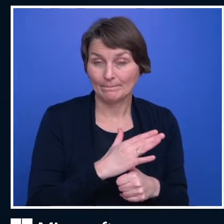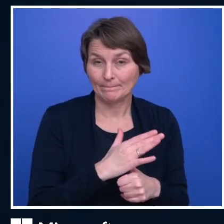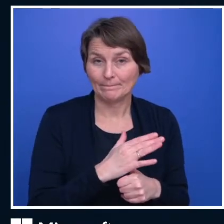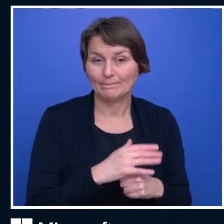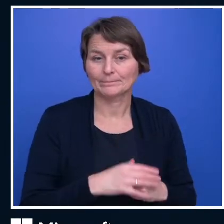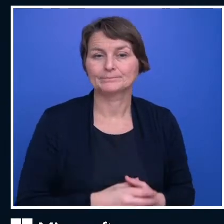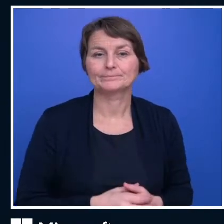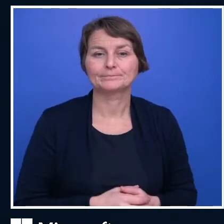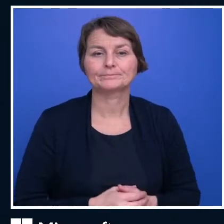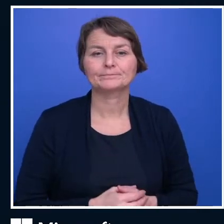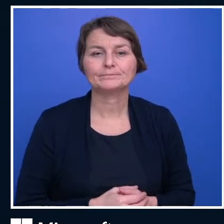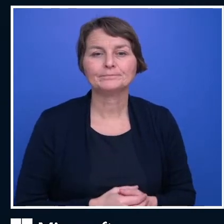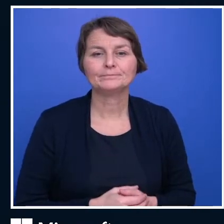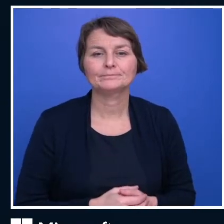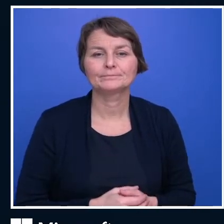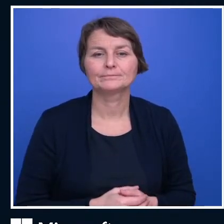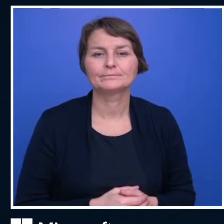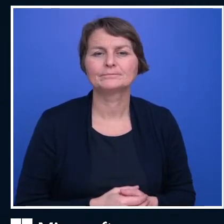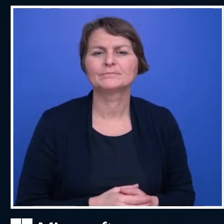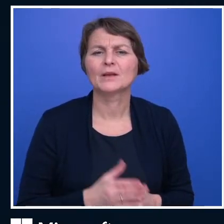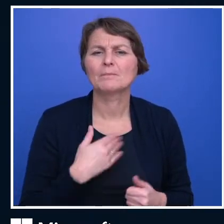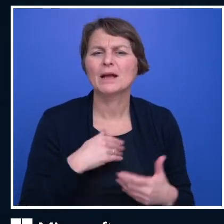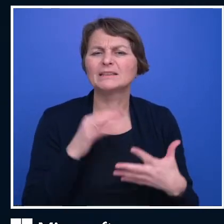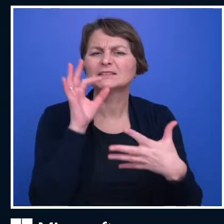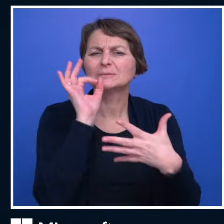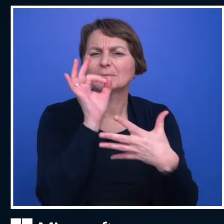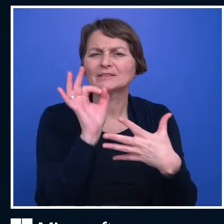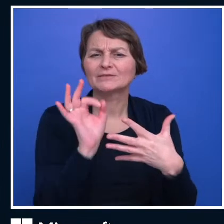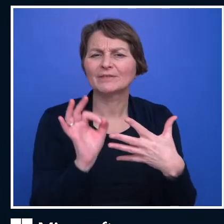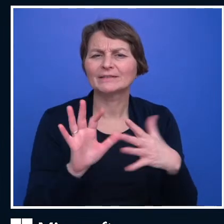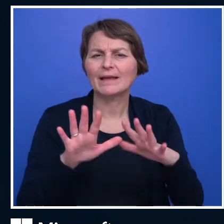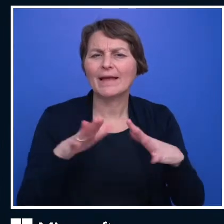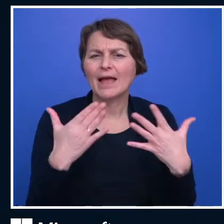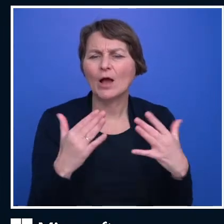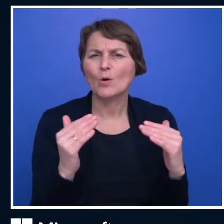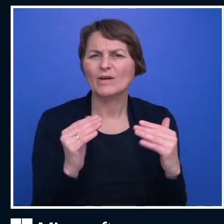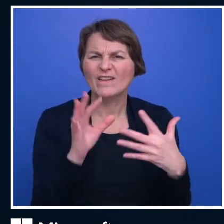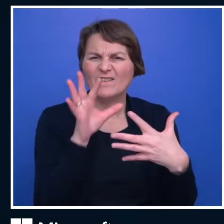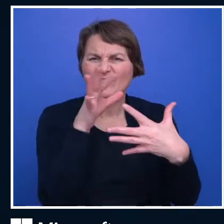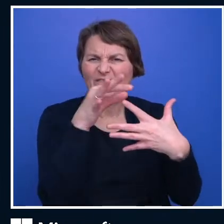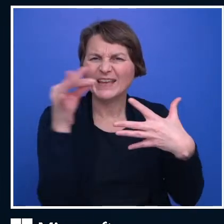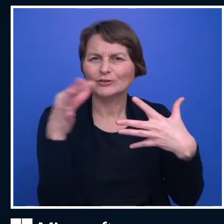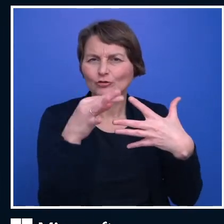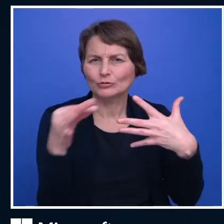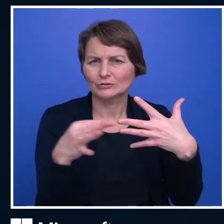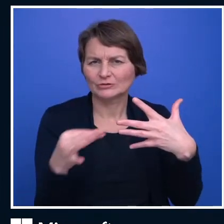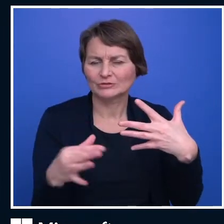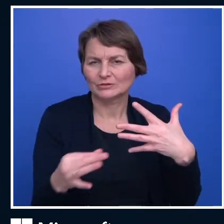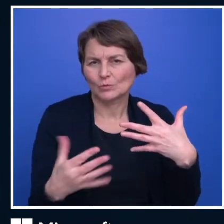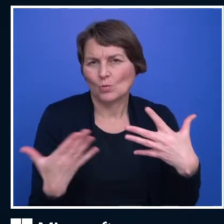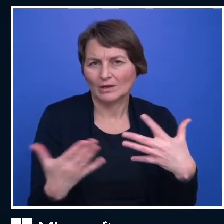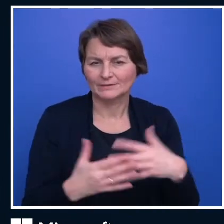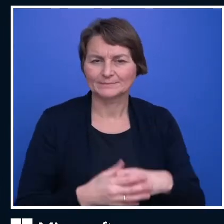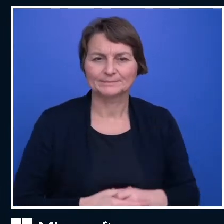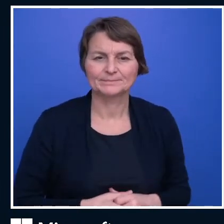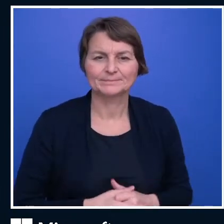wants me to specify the sensitive features. As I said, I just want to I want to take the sensitive feature